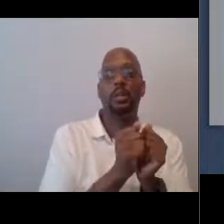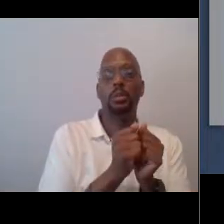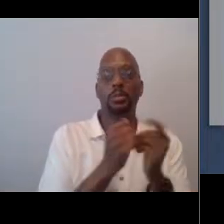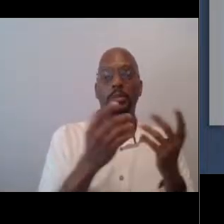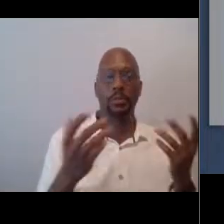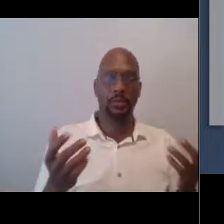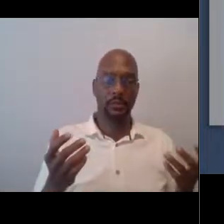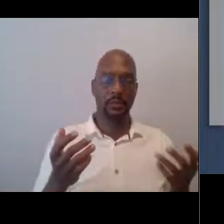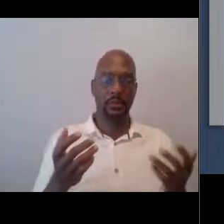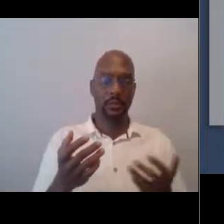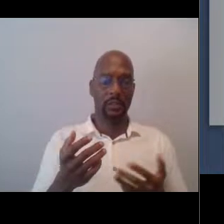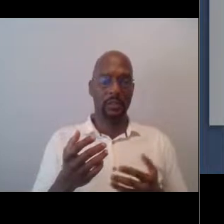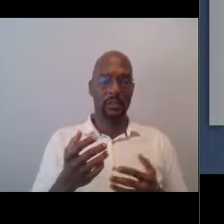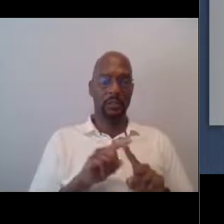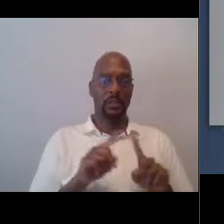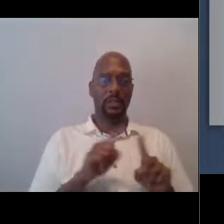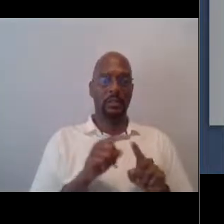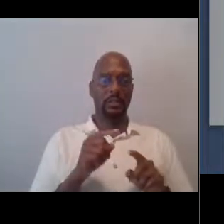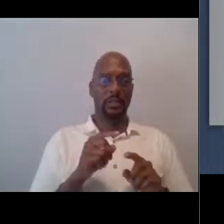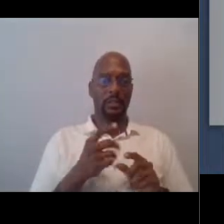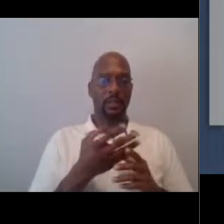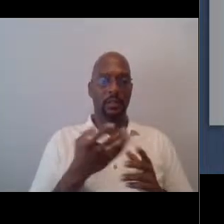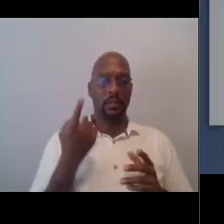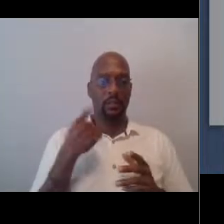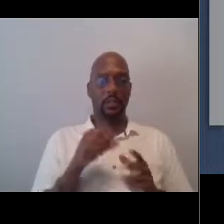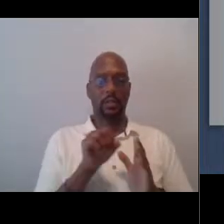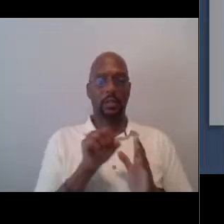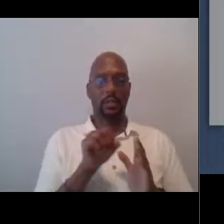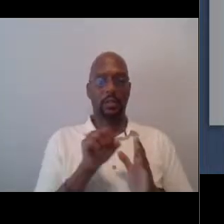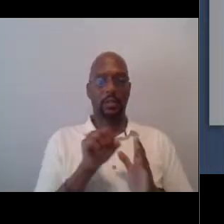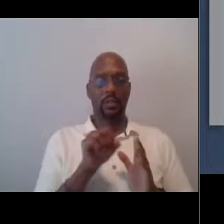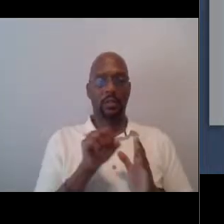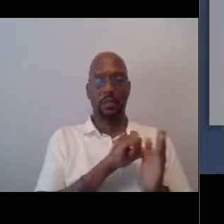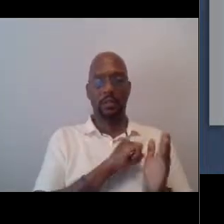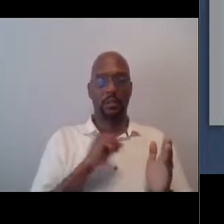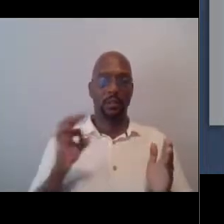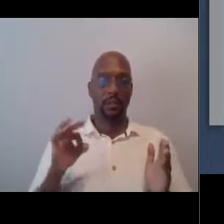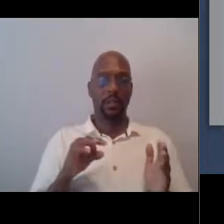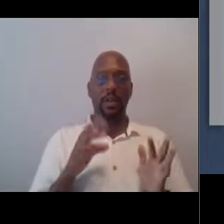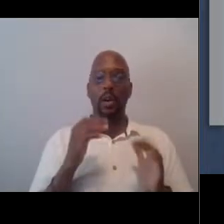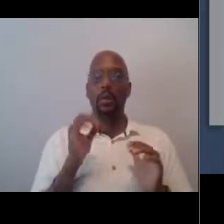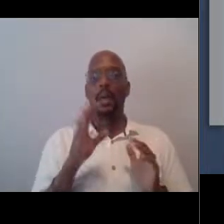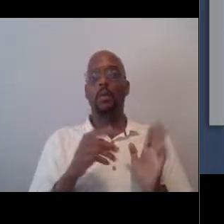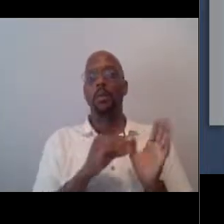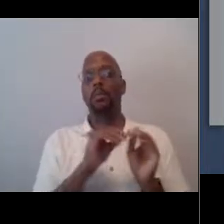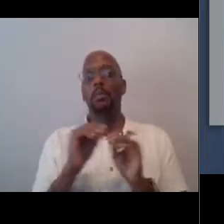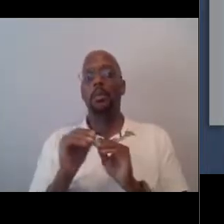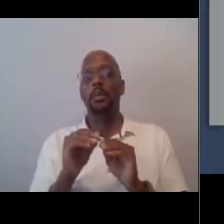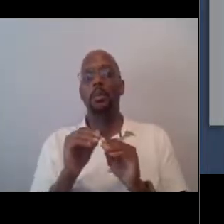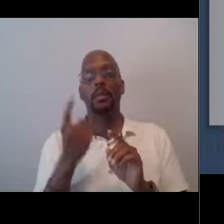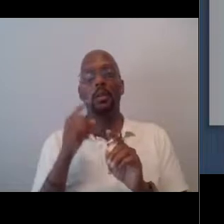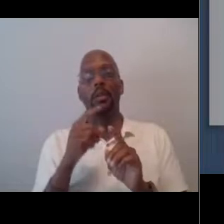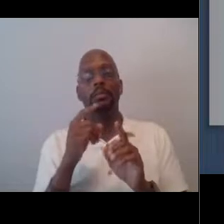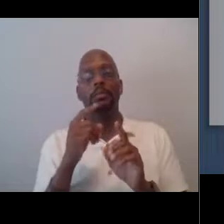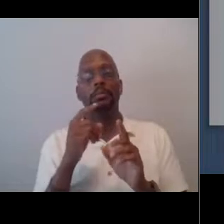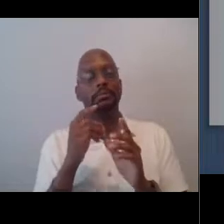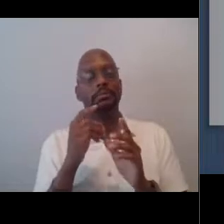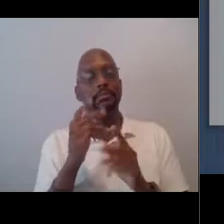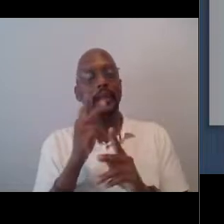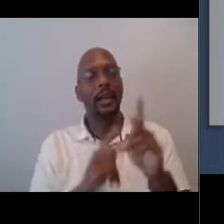guidance and additional tools for our staff, I truly hope that that will help kind of move the needle on the types of projects that we're doing and how we're